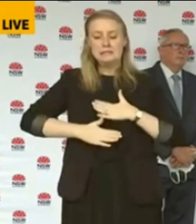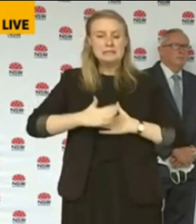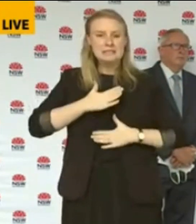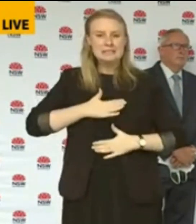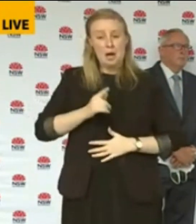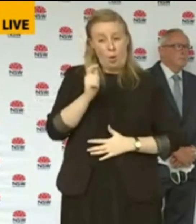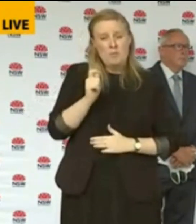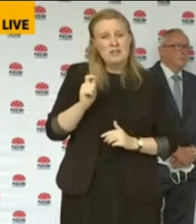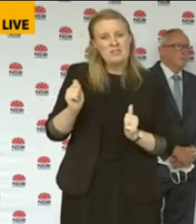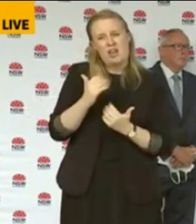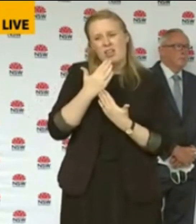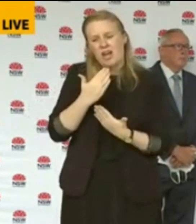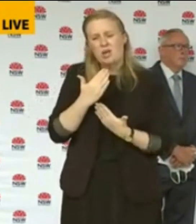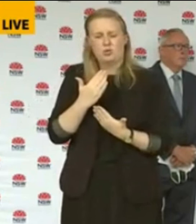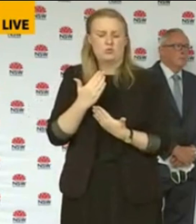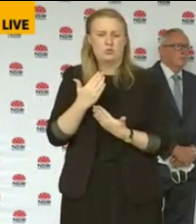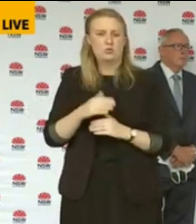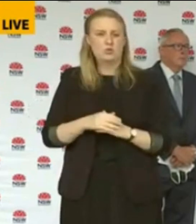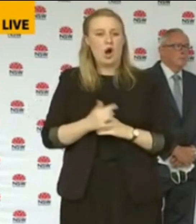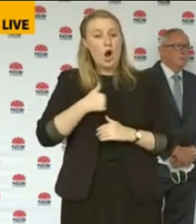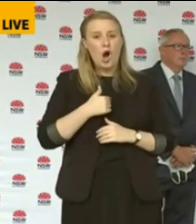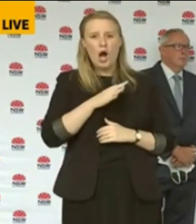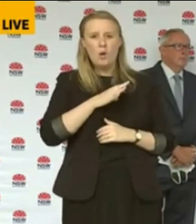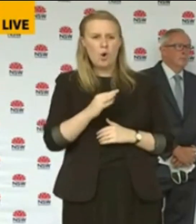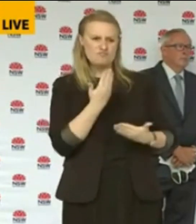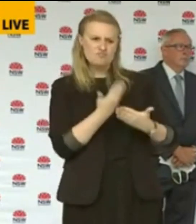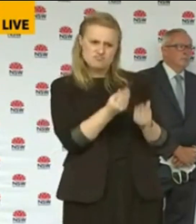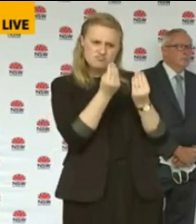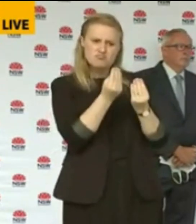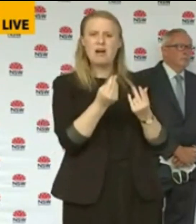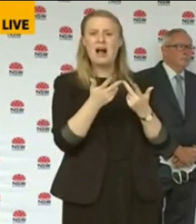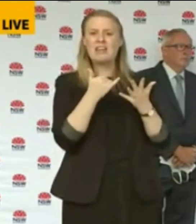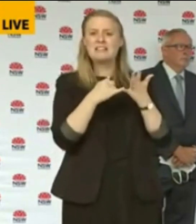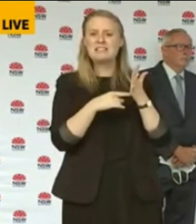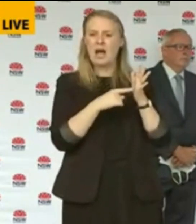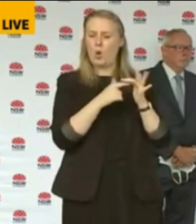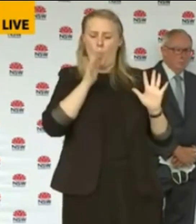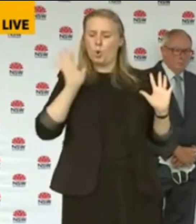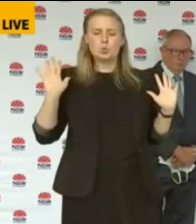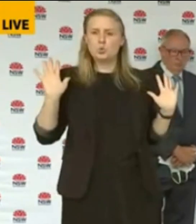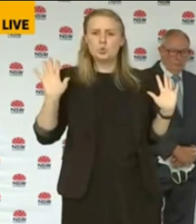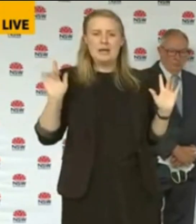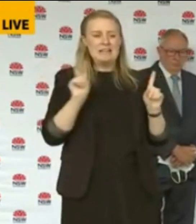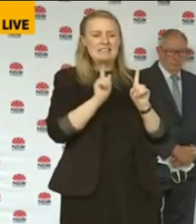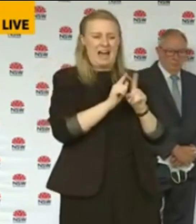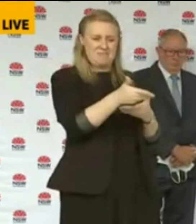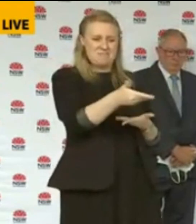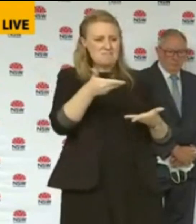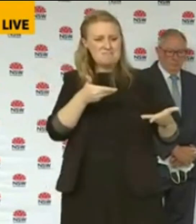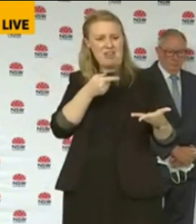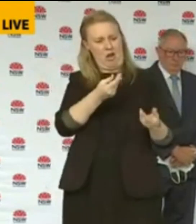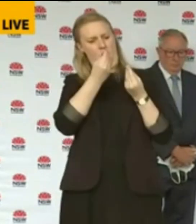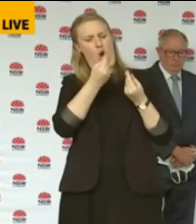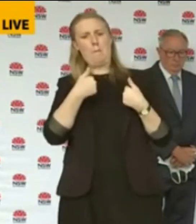your patience. I'm not going to lecture other states, and we don't want to be lectured either. Those states will make their decisions. I'm confident in the National